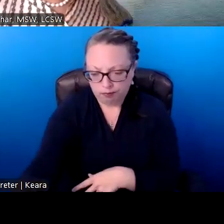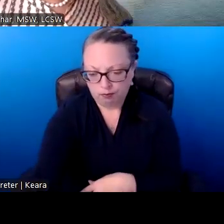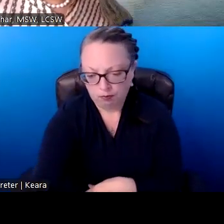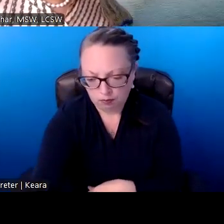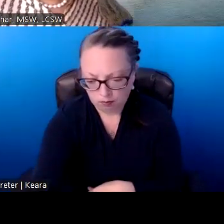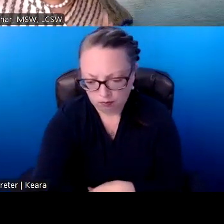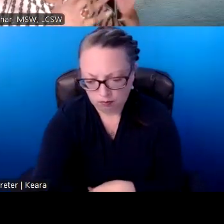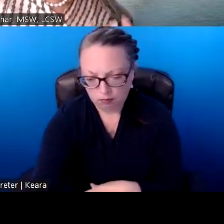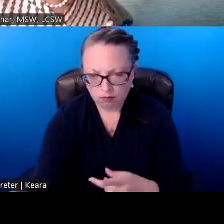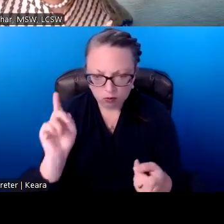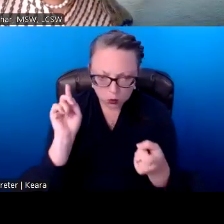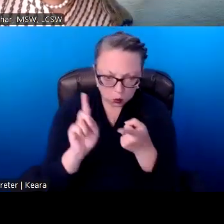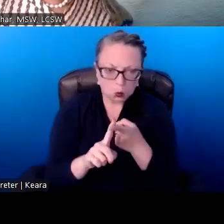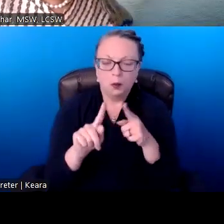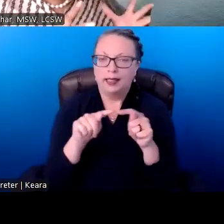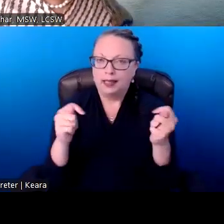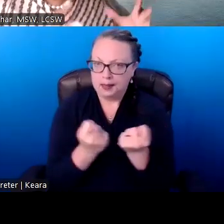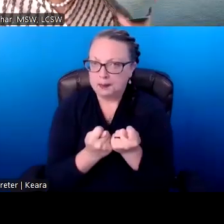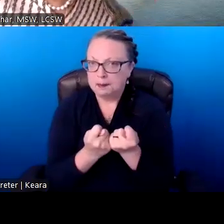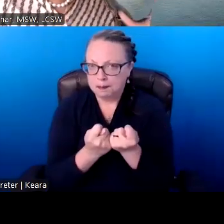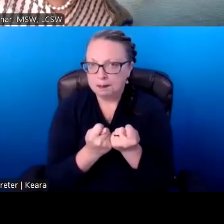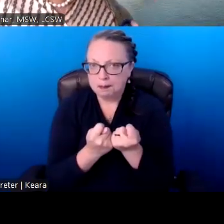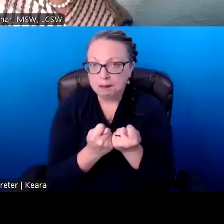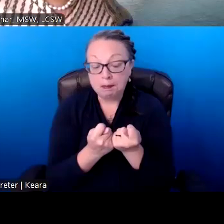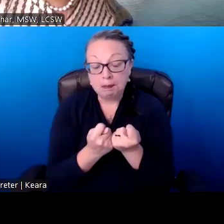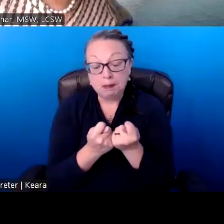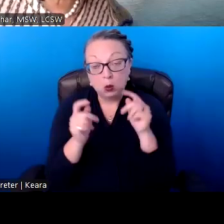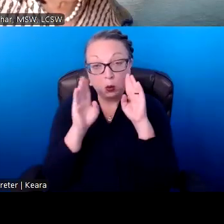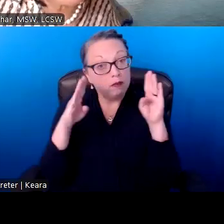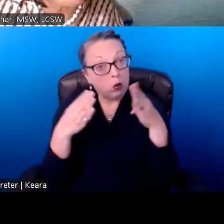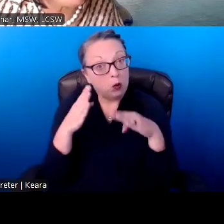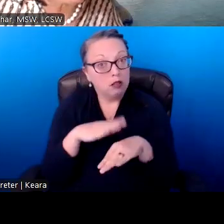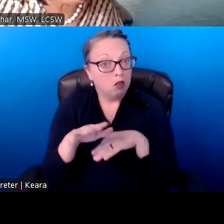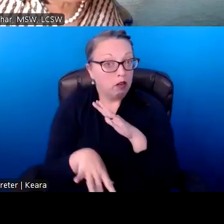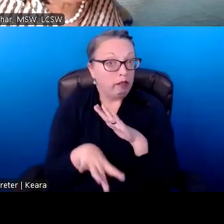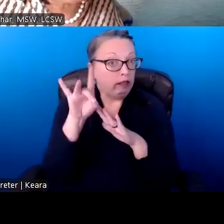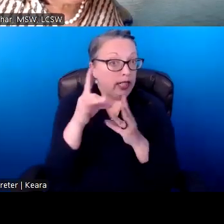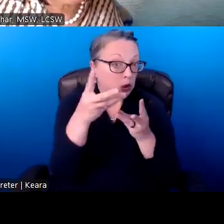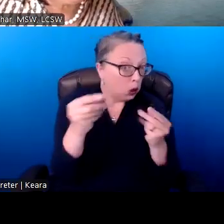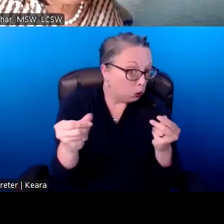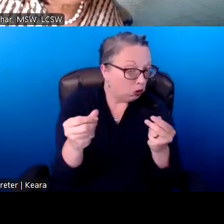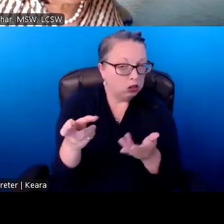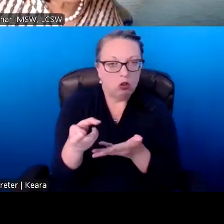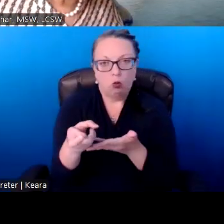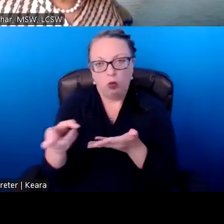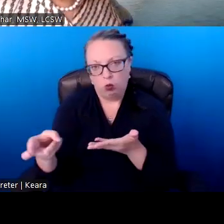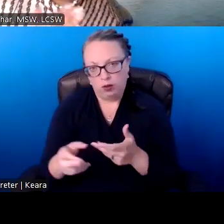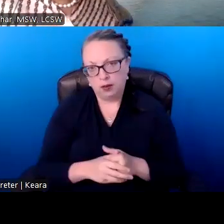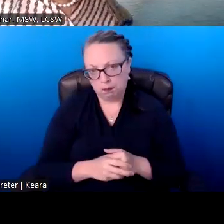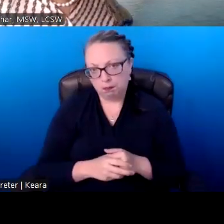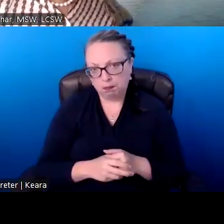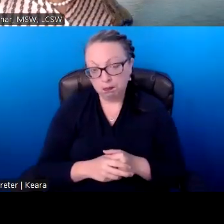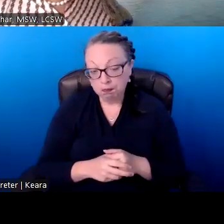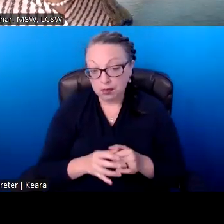client to this team who really is focused on finding solutions and resources. And